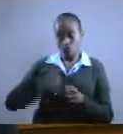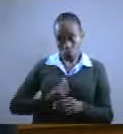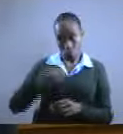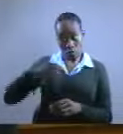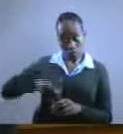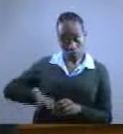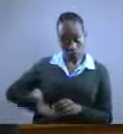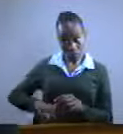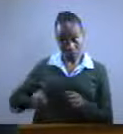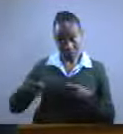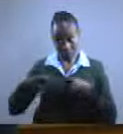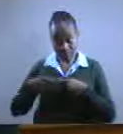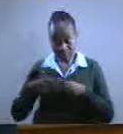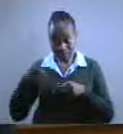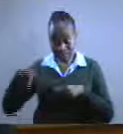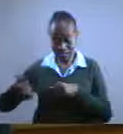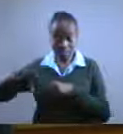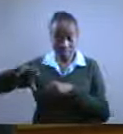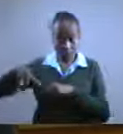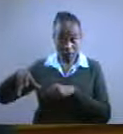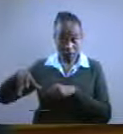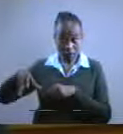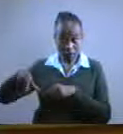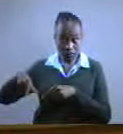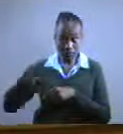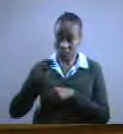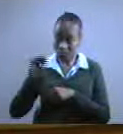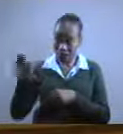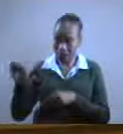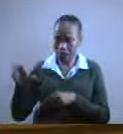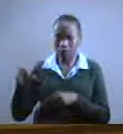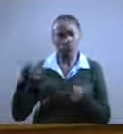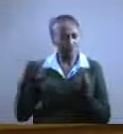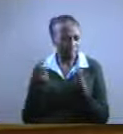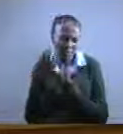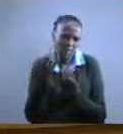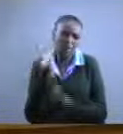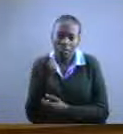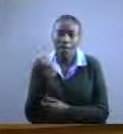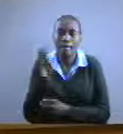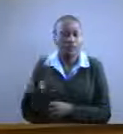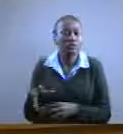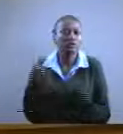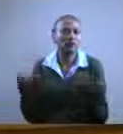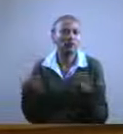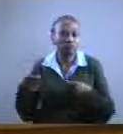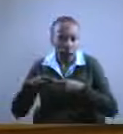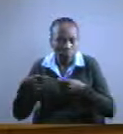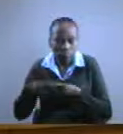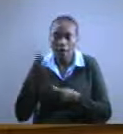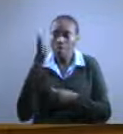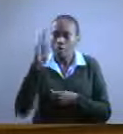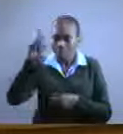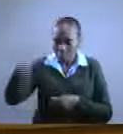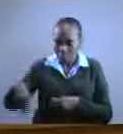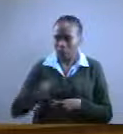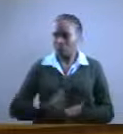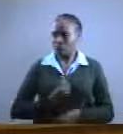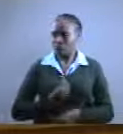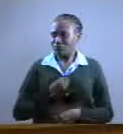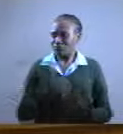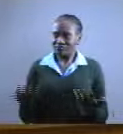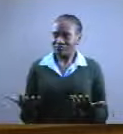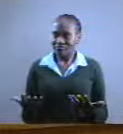province. Despite our very limited budget for such interventions, we've so far subsidized 4,000 young people, and there's no